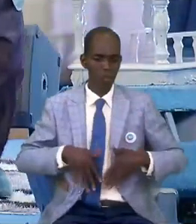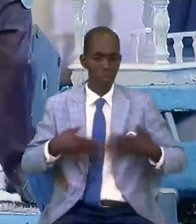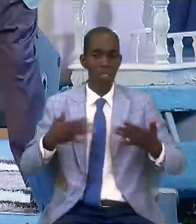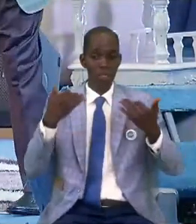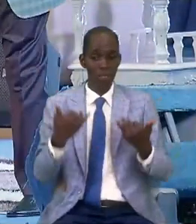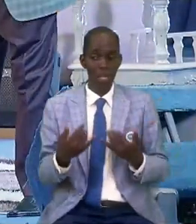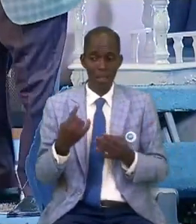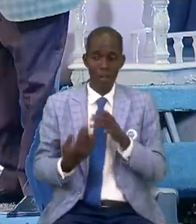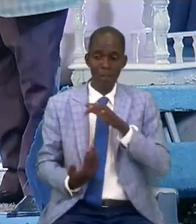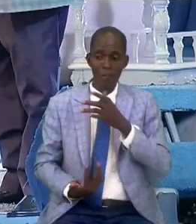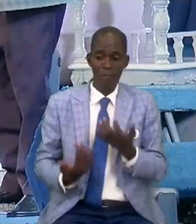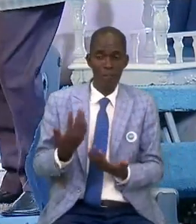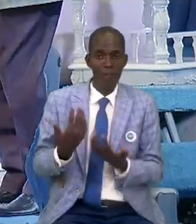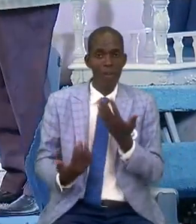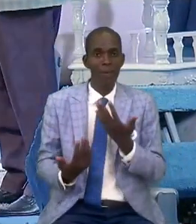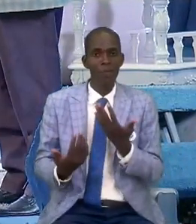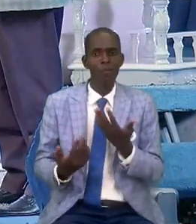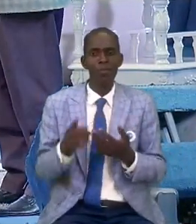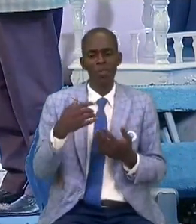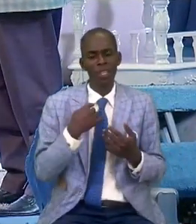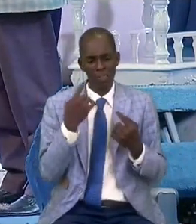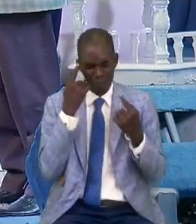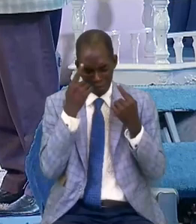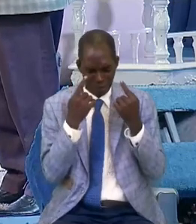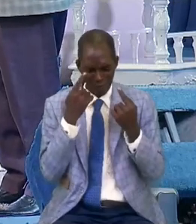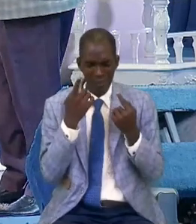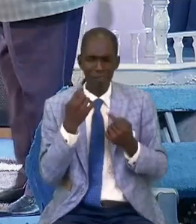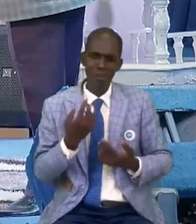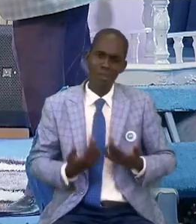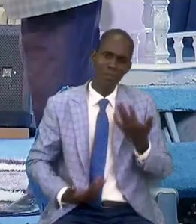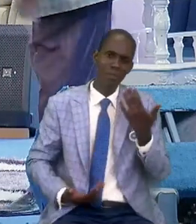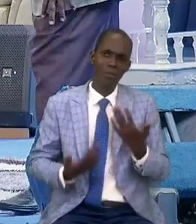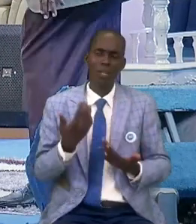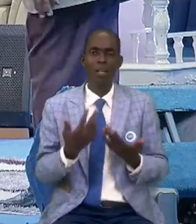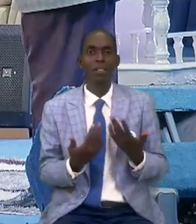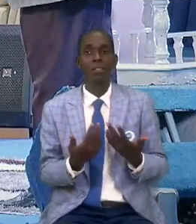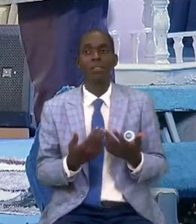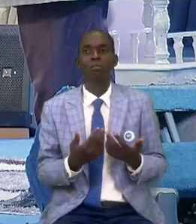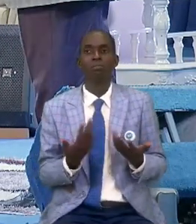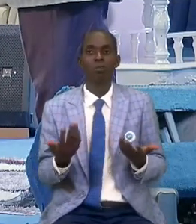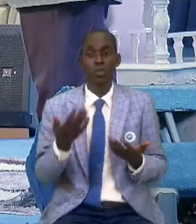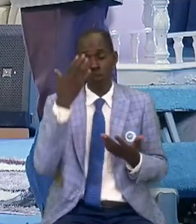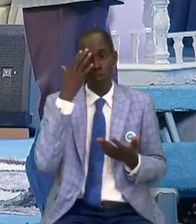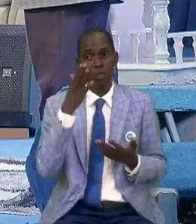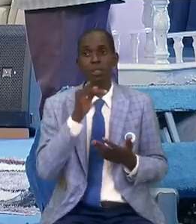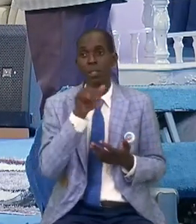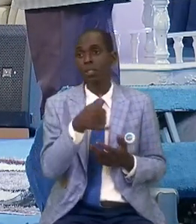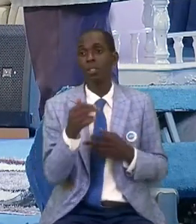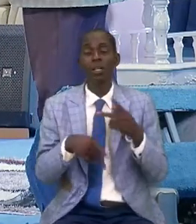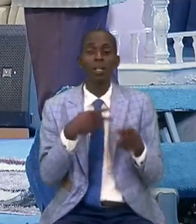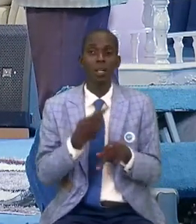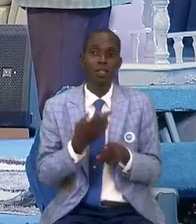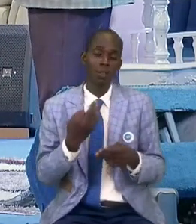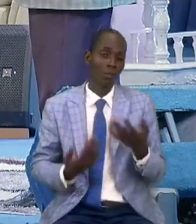you know about. You know, there's another kind of fire on the day of Pentecost. They were all seated in one place and there was a rushing mighty wind.